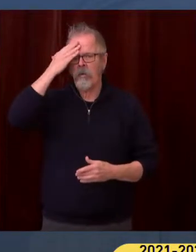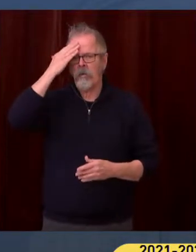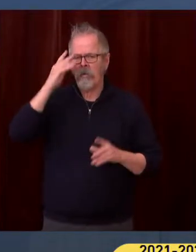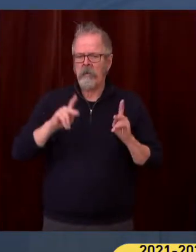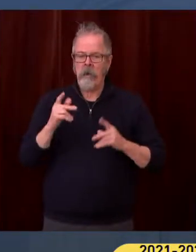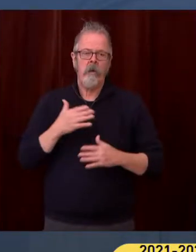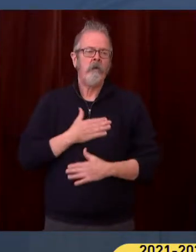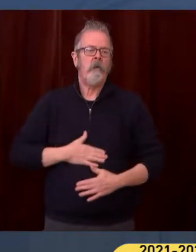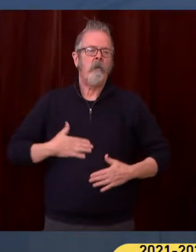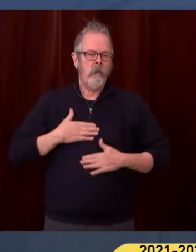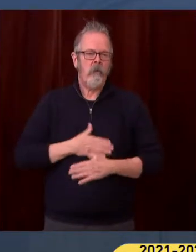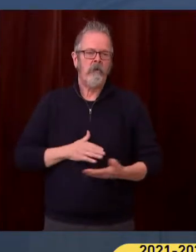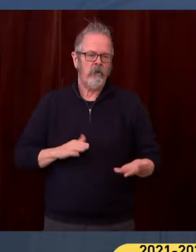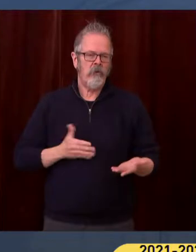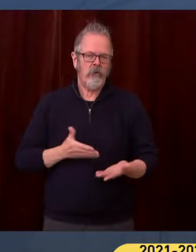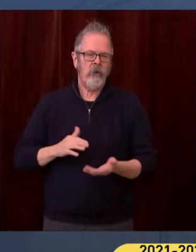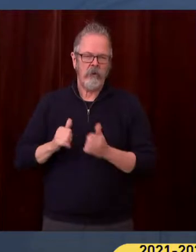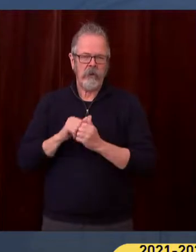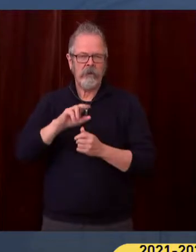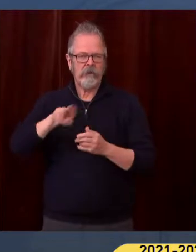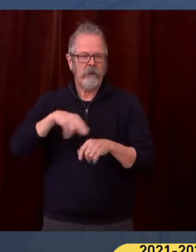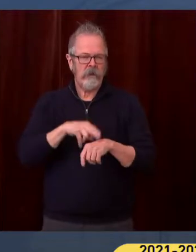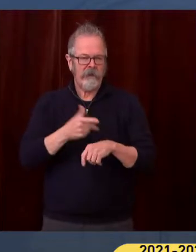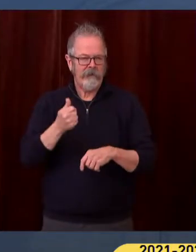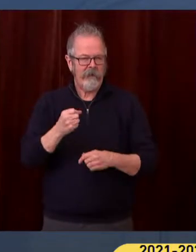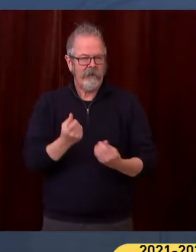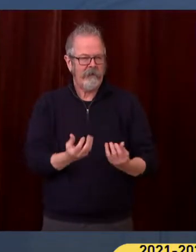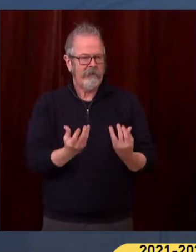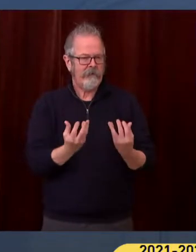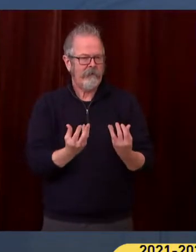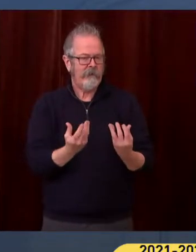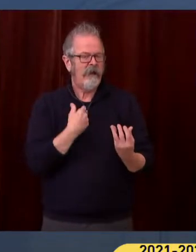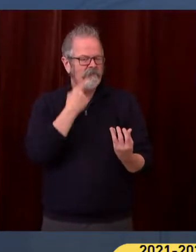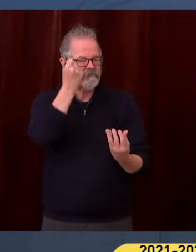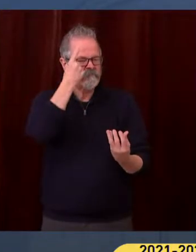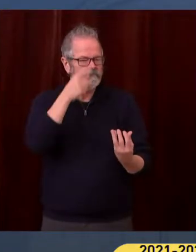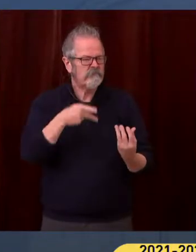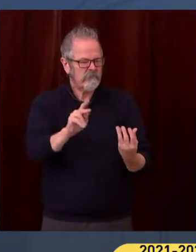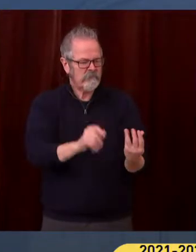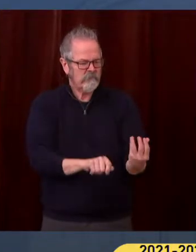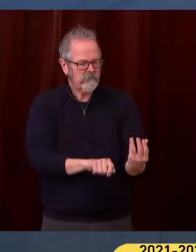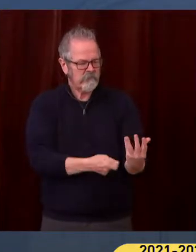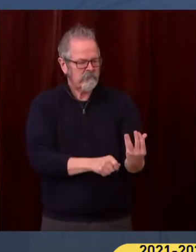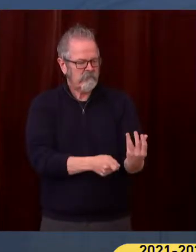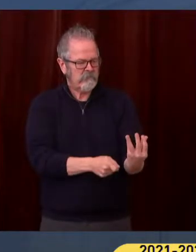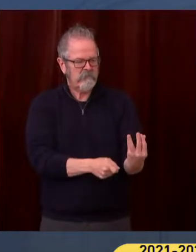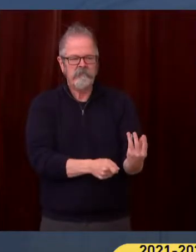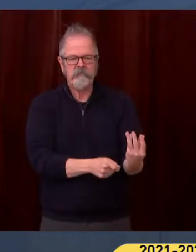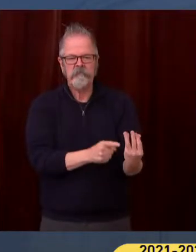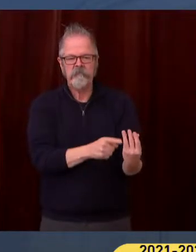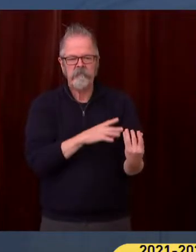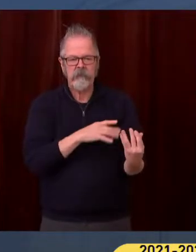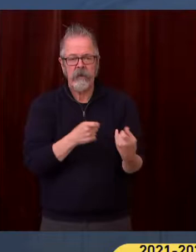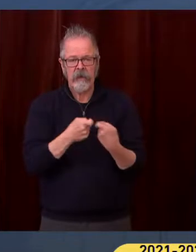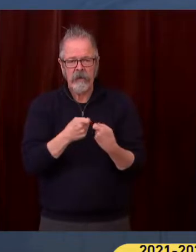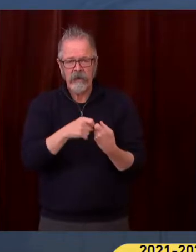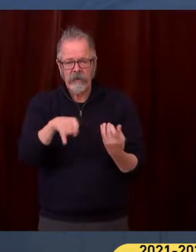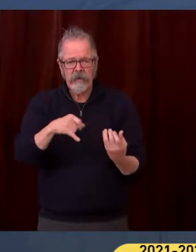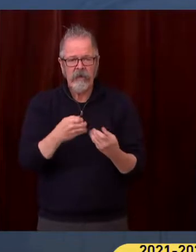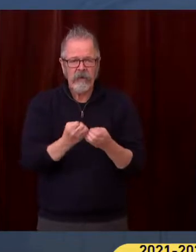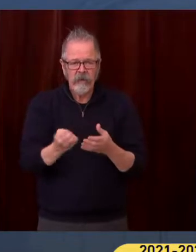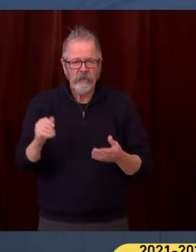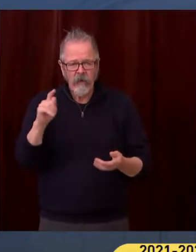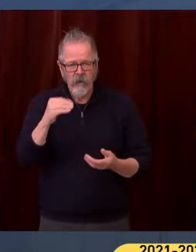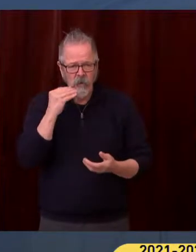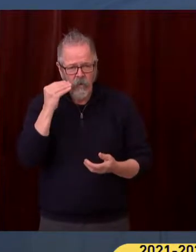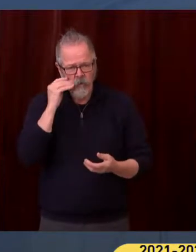under our proposal. This proposal funds programs to help with electrification of space and water heating and authorizes